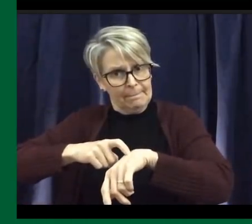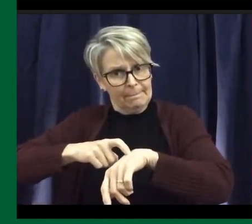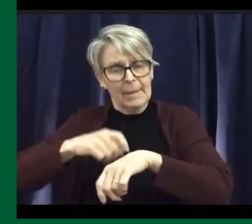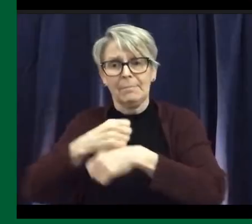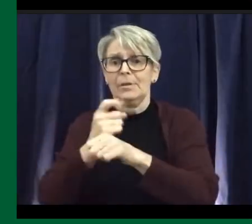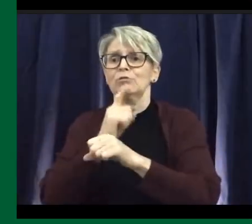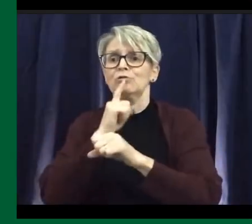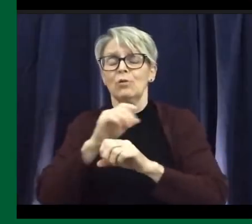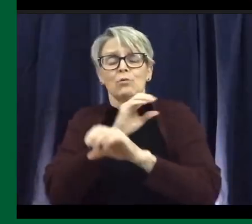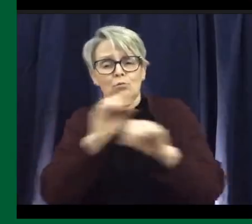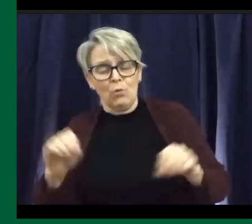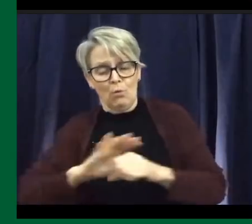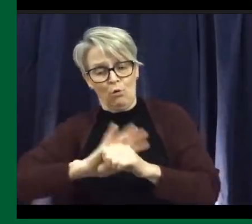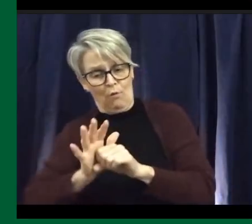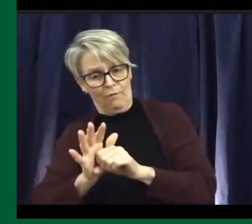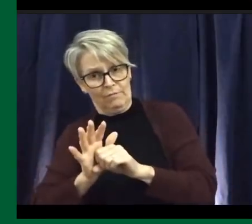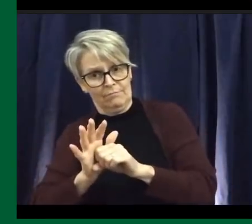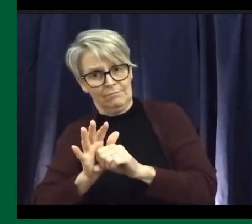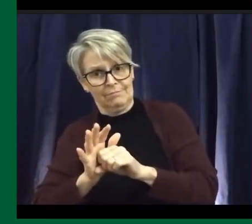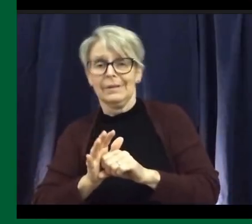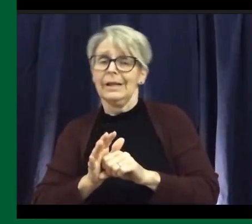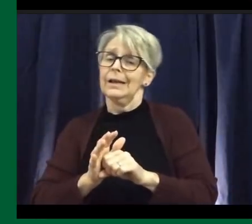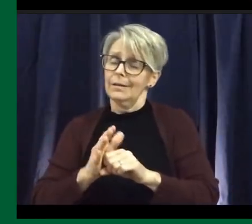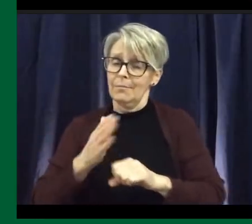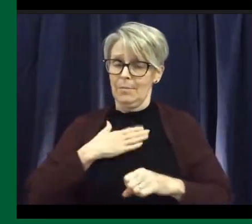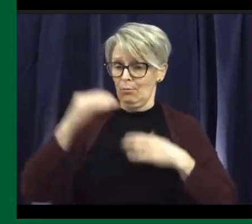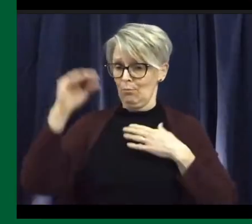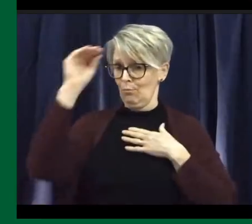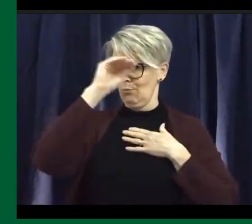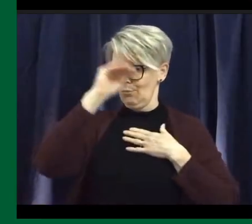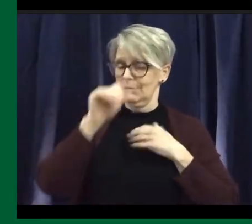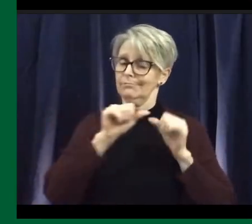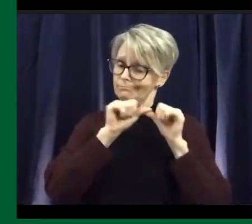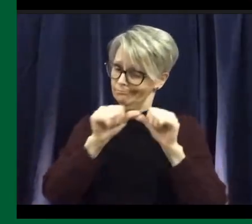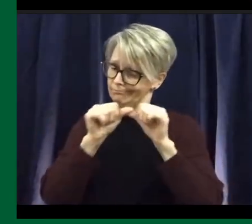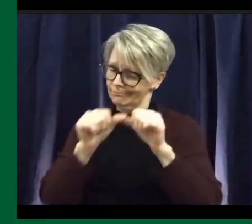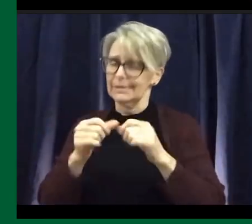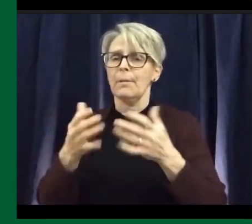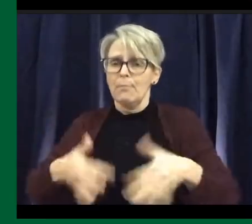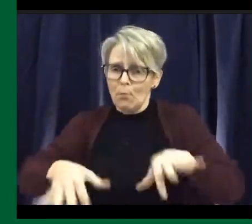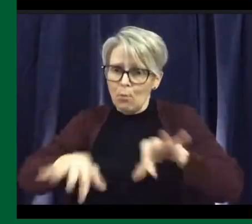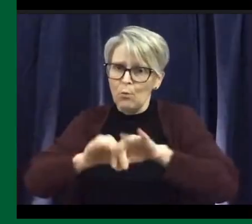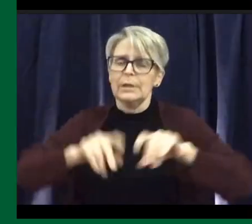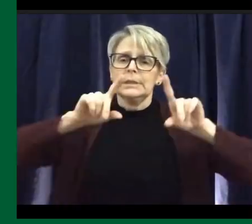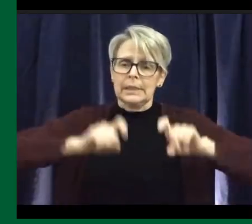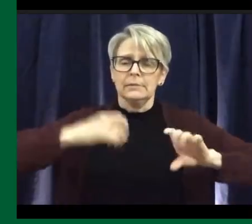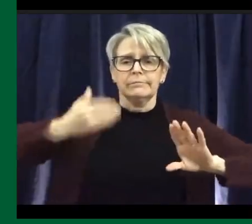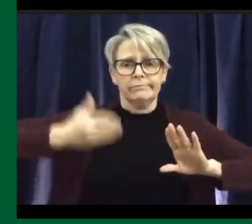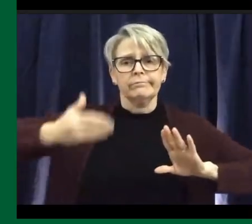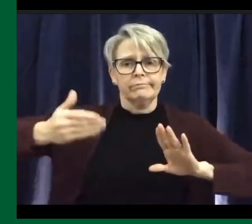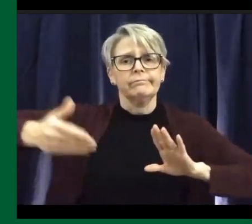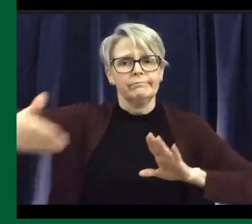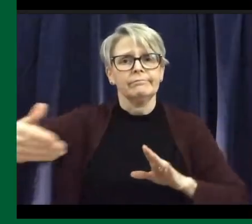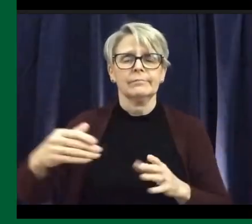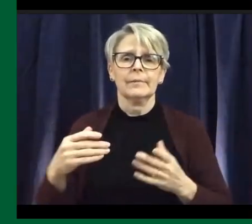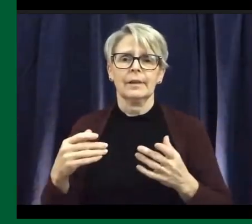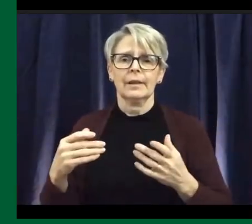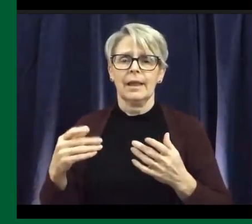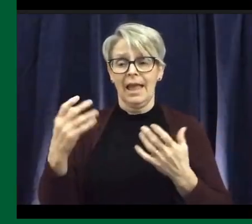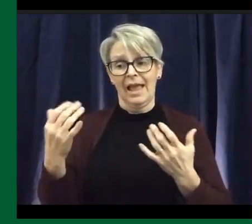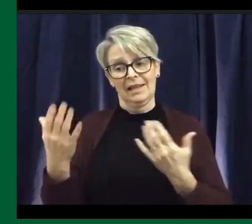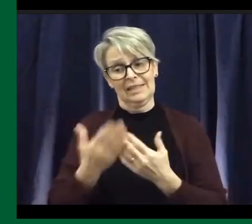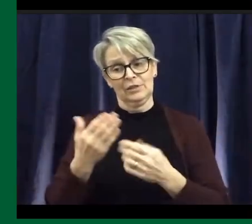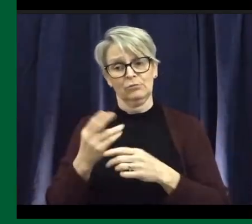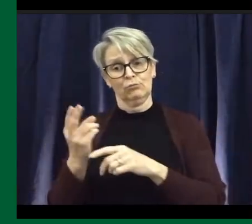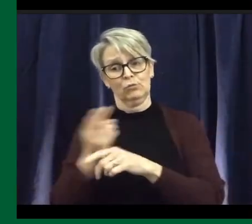testing will be an important layer in an ongoing fashion, along with easier access to many